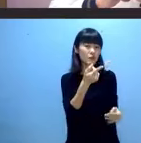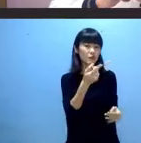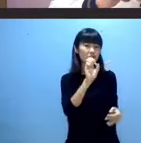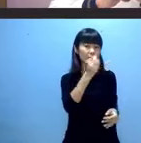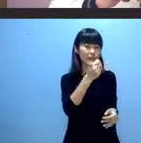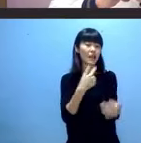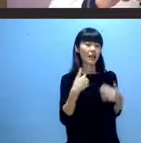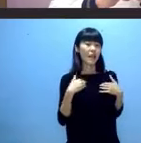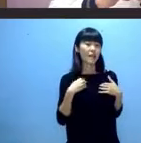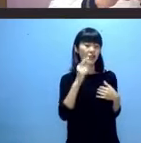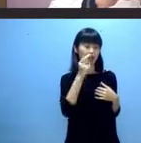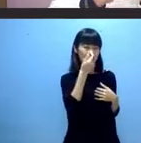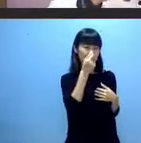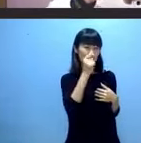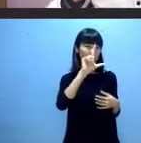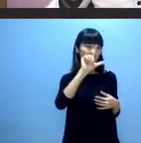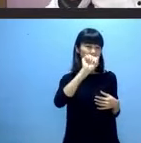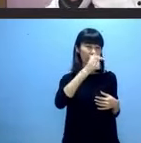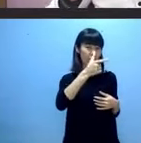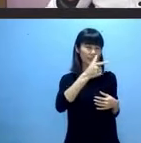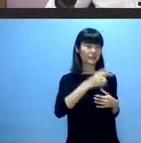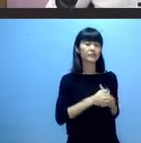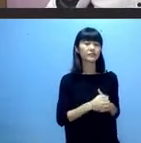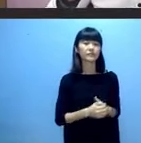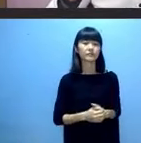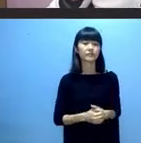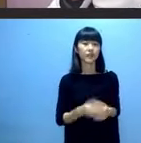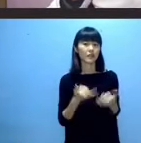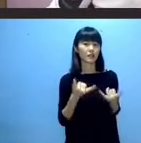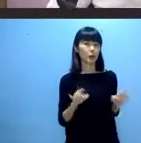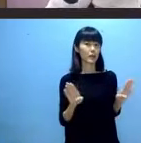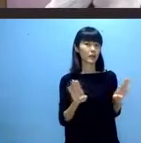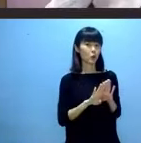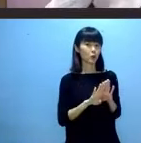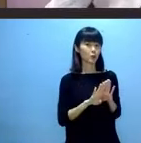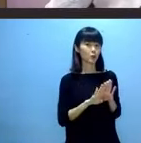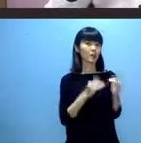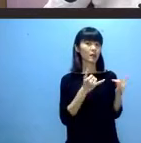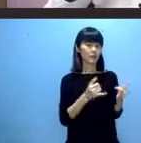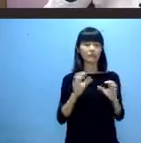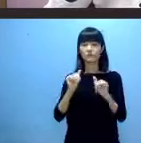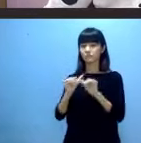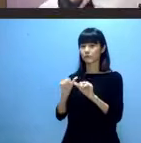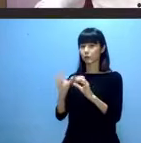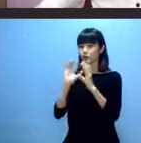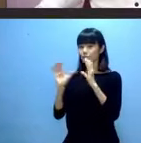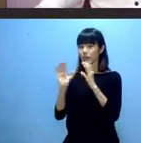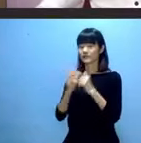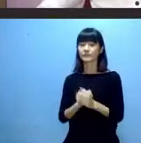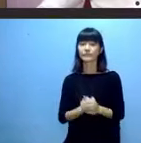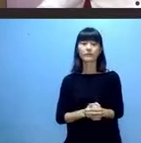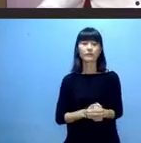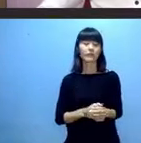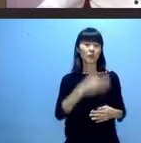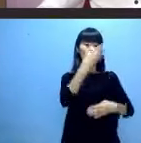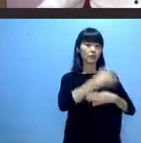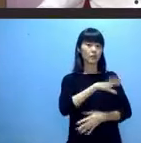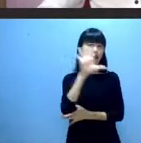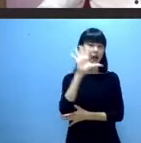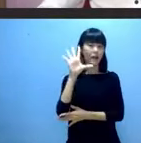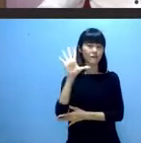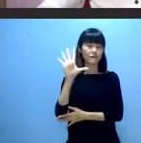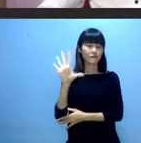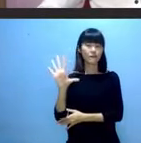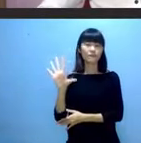bit of lag. All right, we're going to close first, and then I'm going to have a chat with Deborah and give people some time. We're going to close in